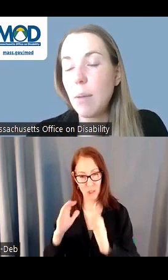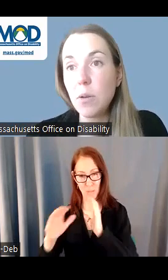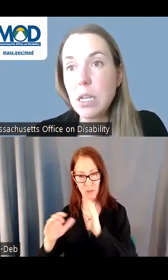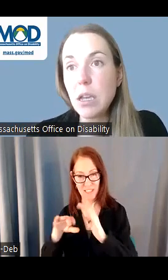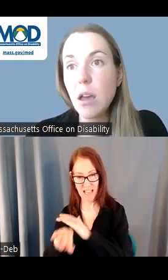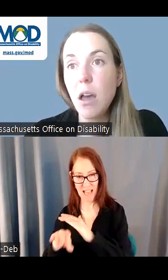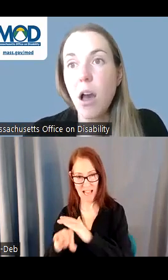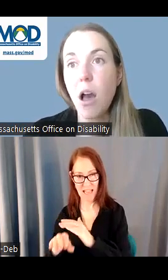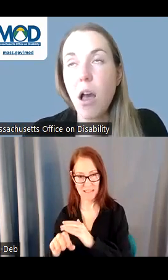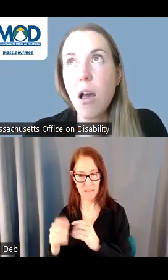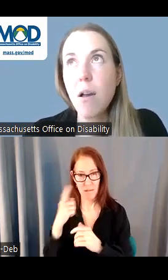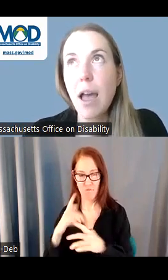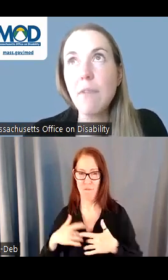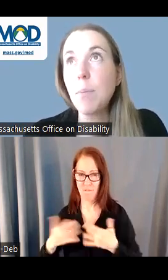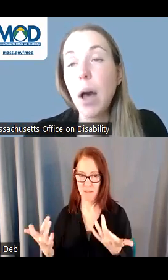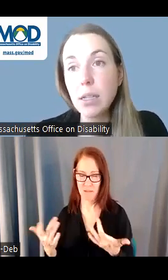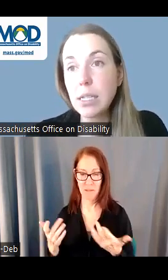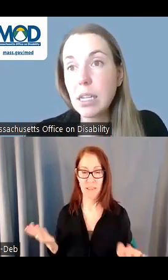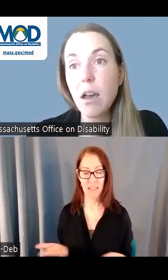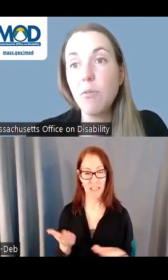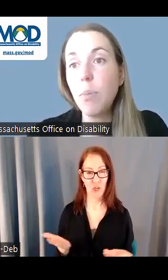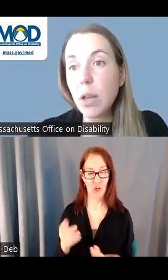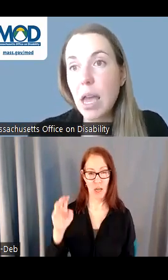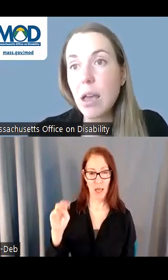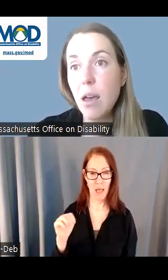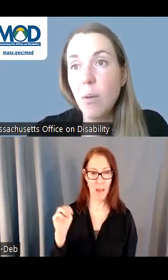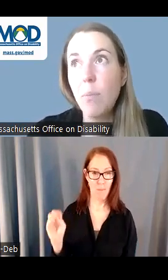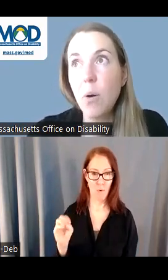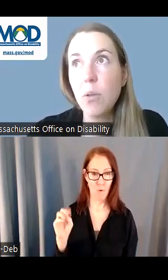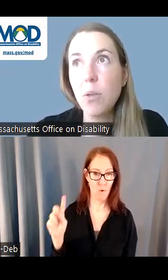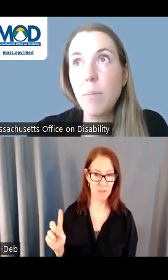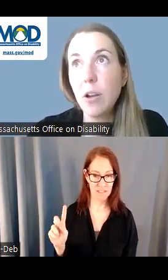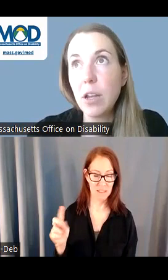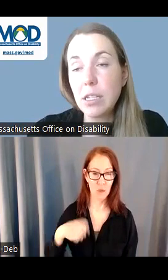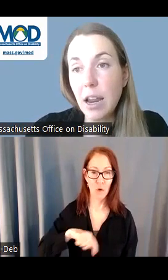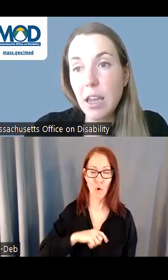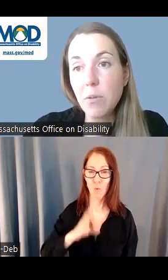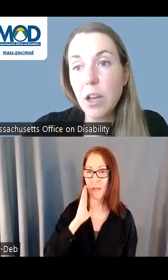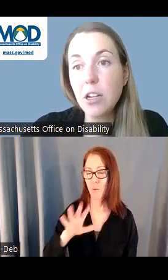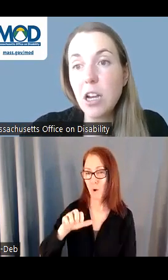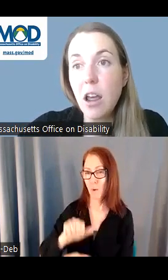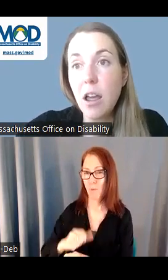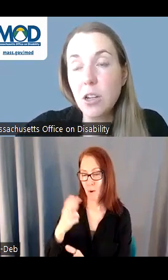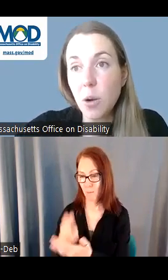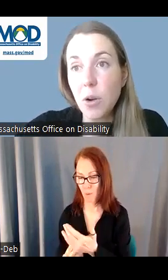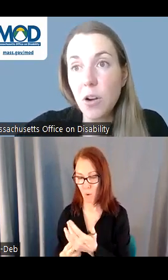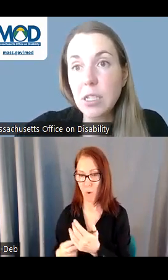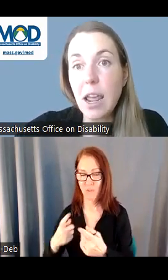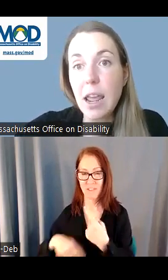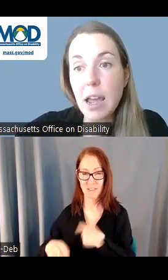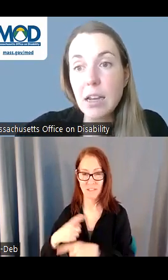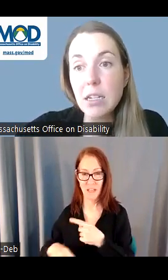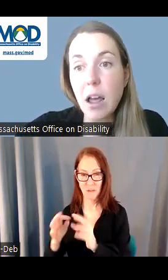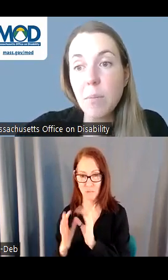We at MOD have a policy of booking both American Sign Language